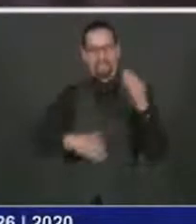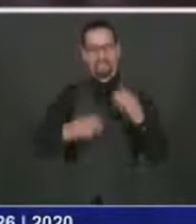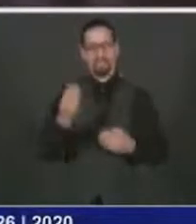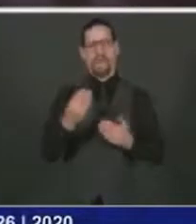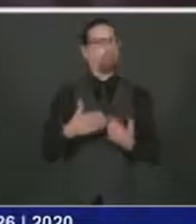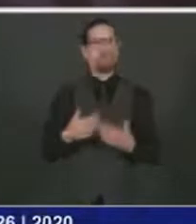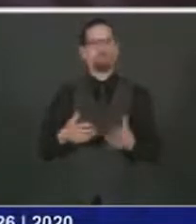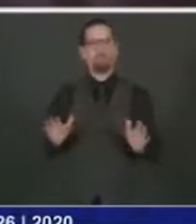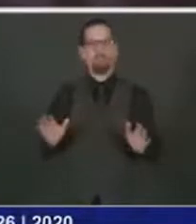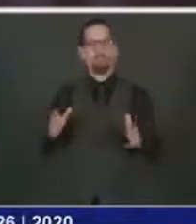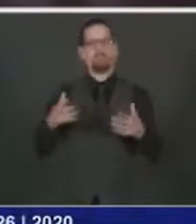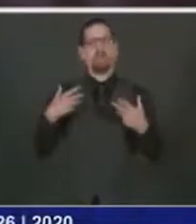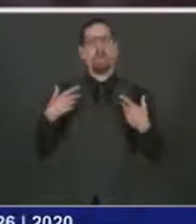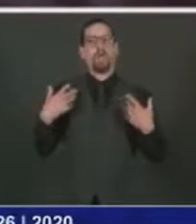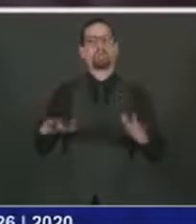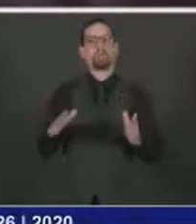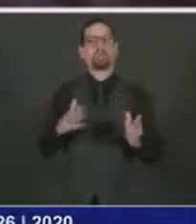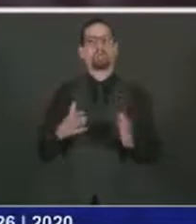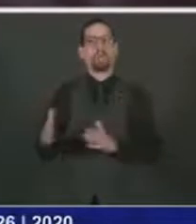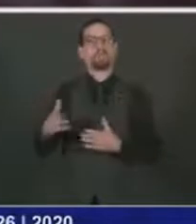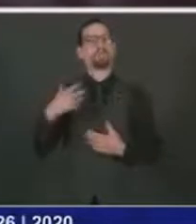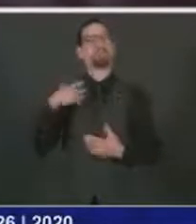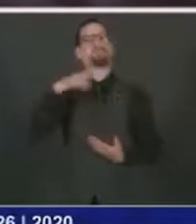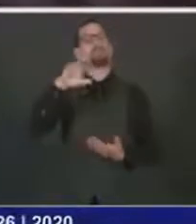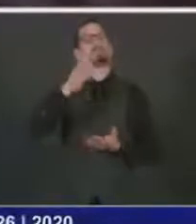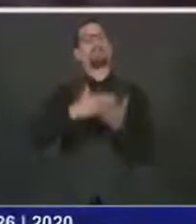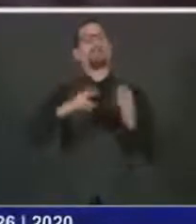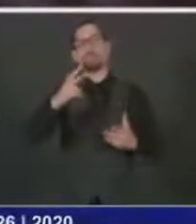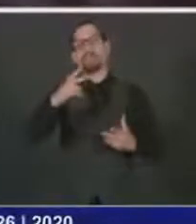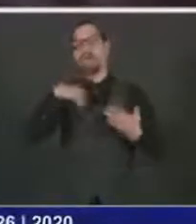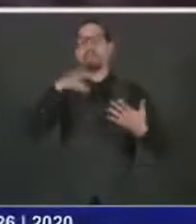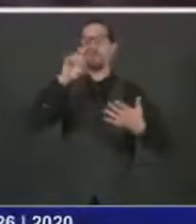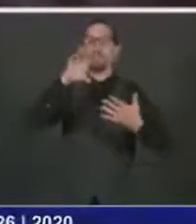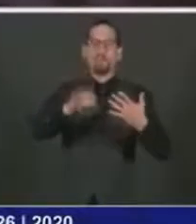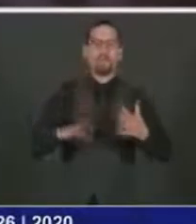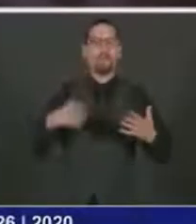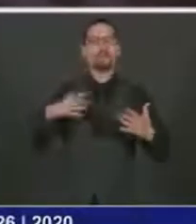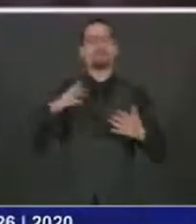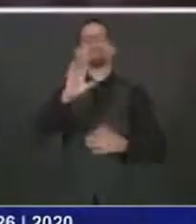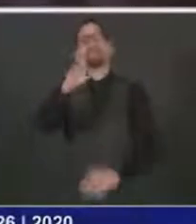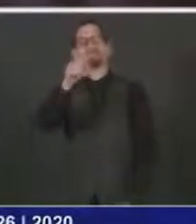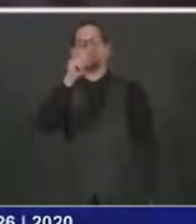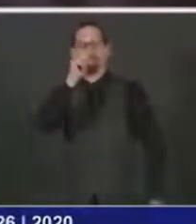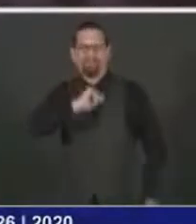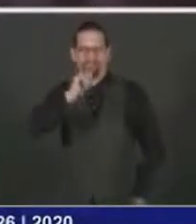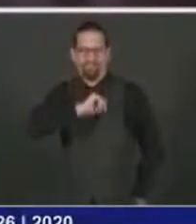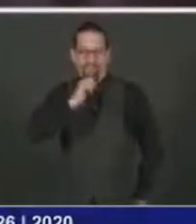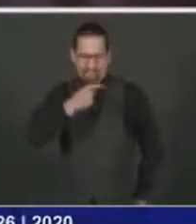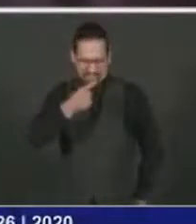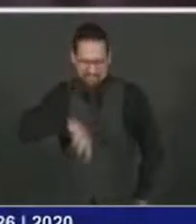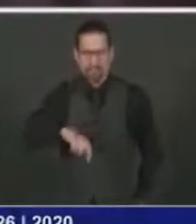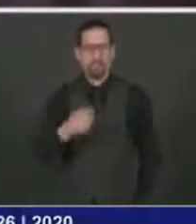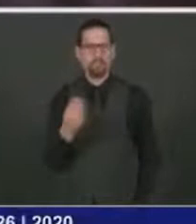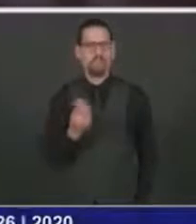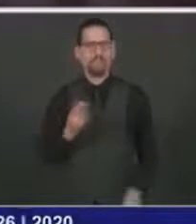to look like. So I'm just saying, hang on for the weekend, and we'll come out on Monday and make an announcement.